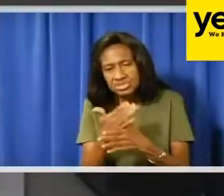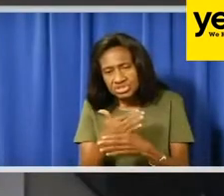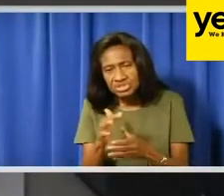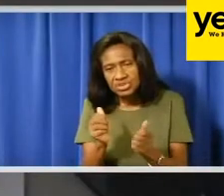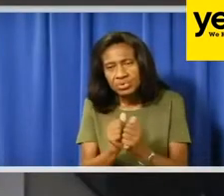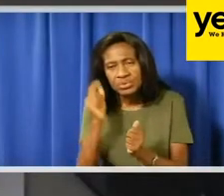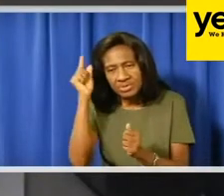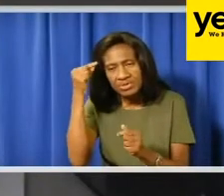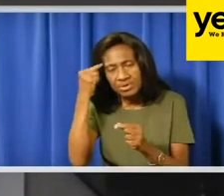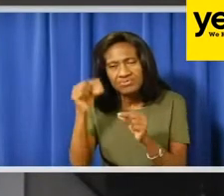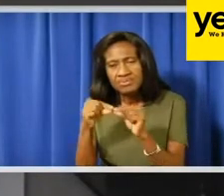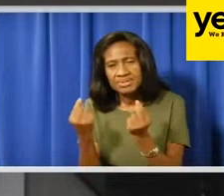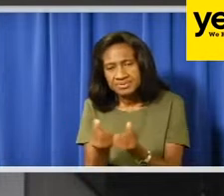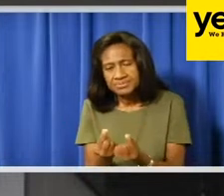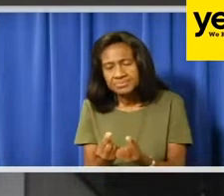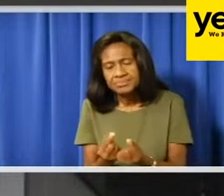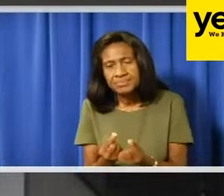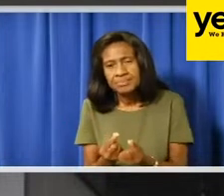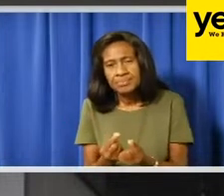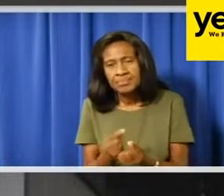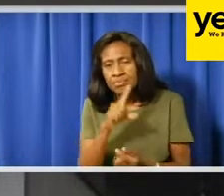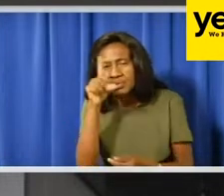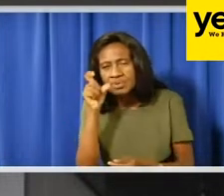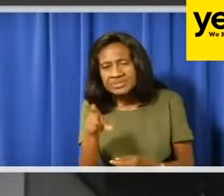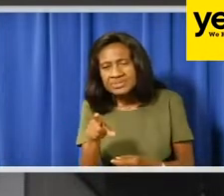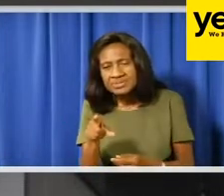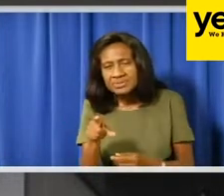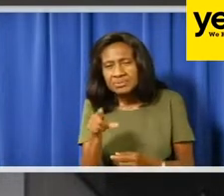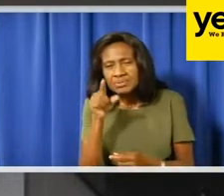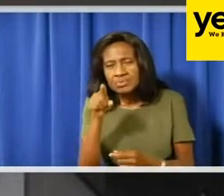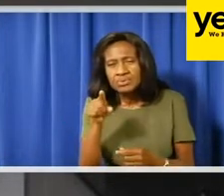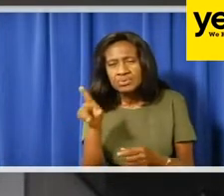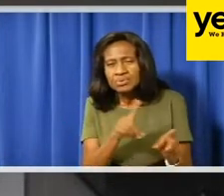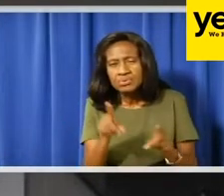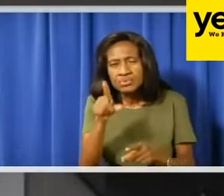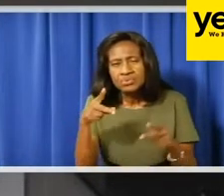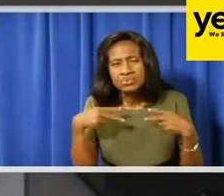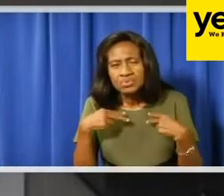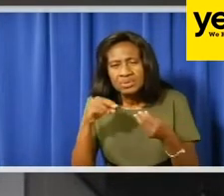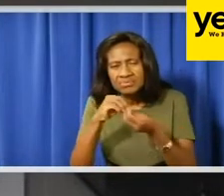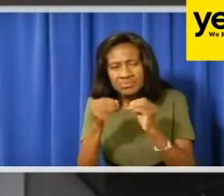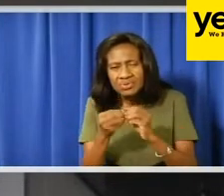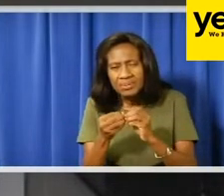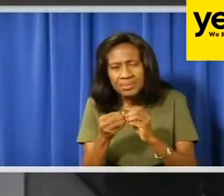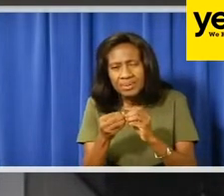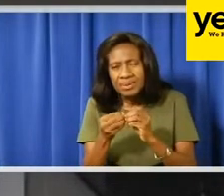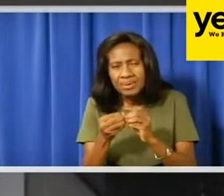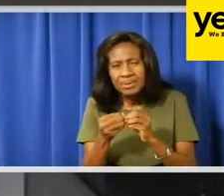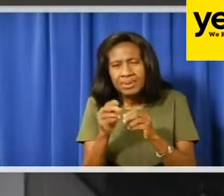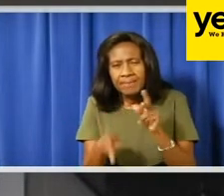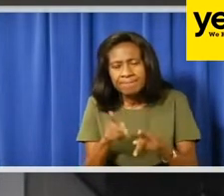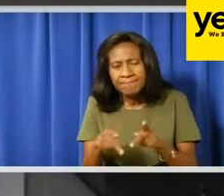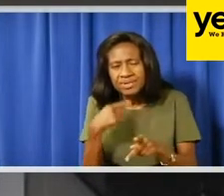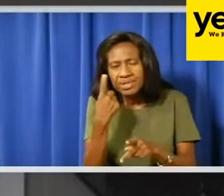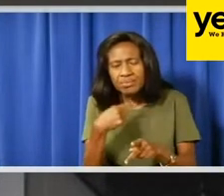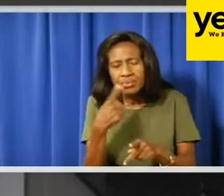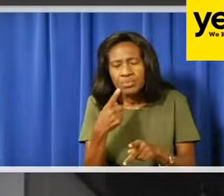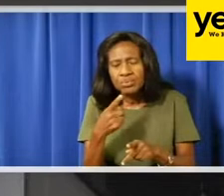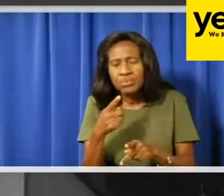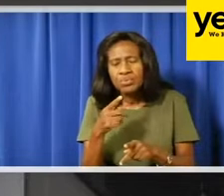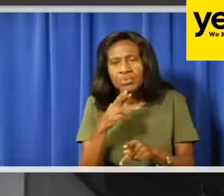Also, do you have any figures that can tell us the percentage of people that are testing positive that have been